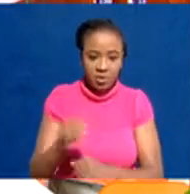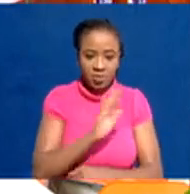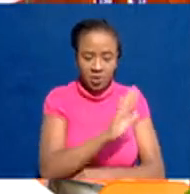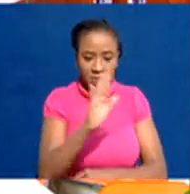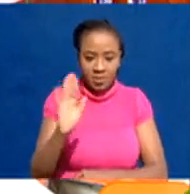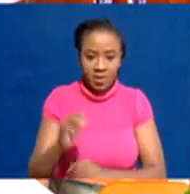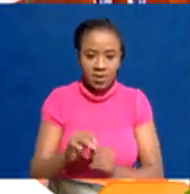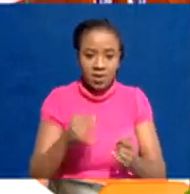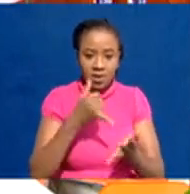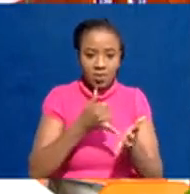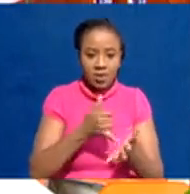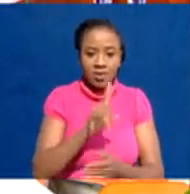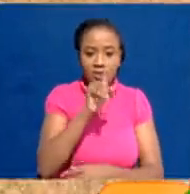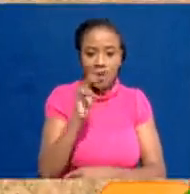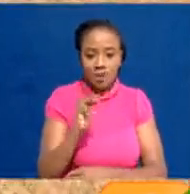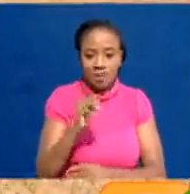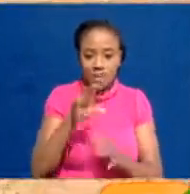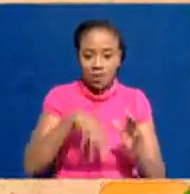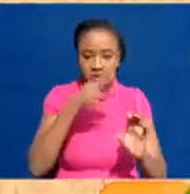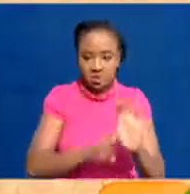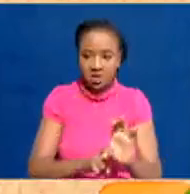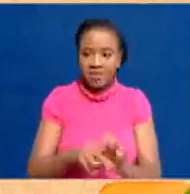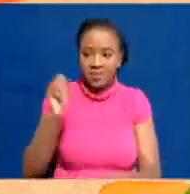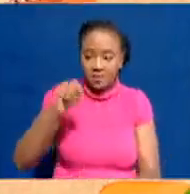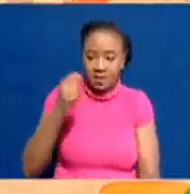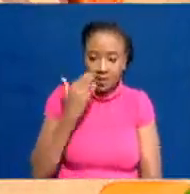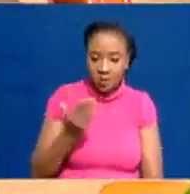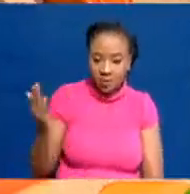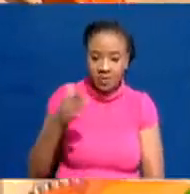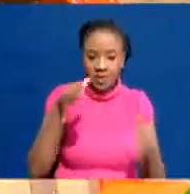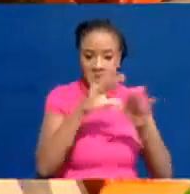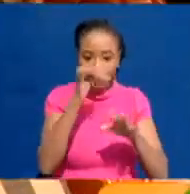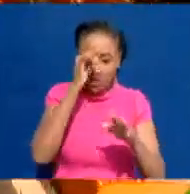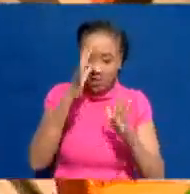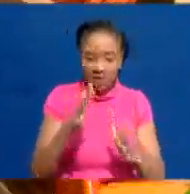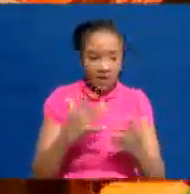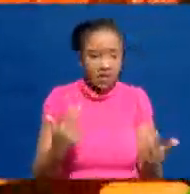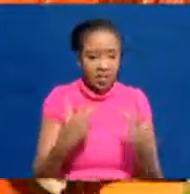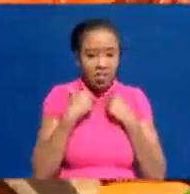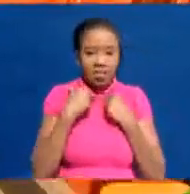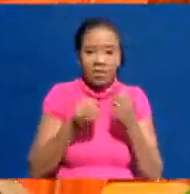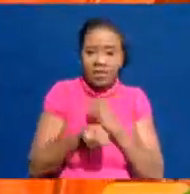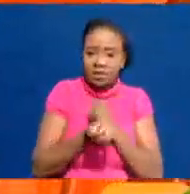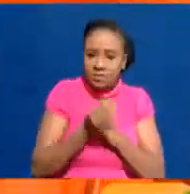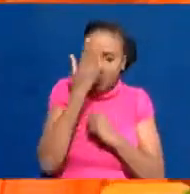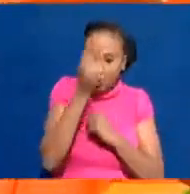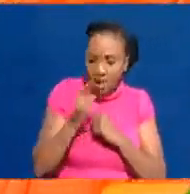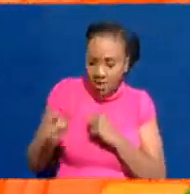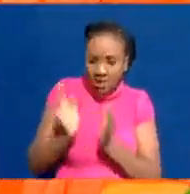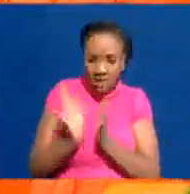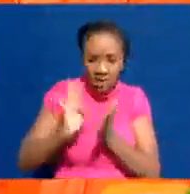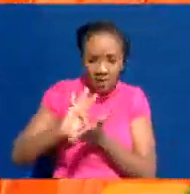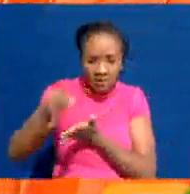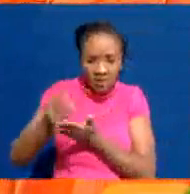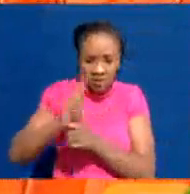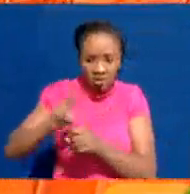the 1 million chair. Yes. Naibu Gavana Oduol akijipata mashakani kuelezea ni kwa nini pesa za umma